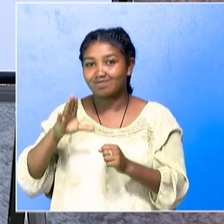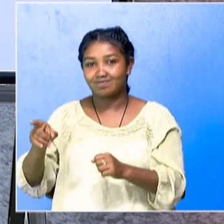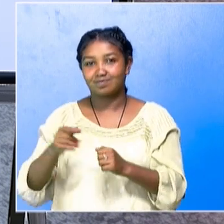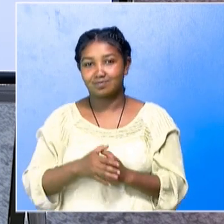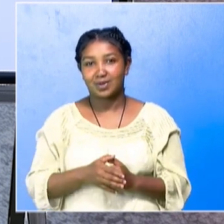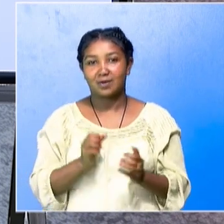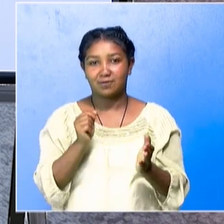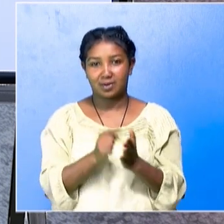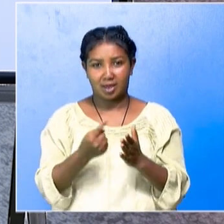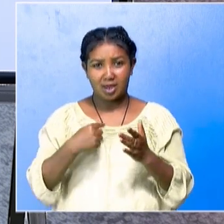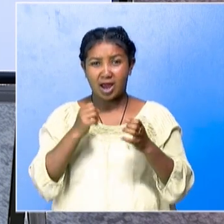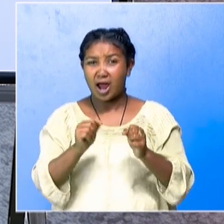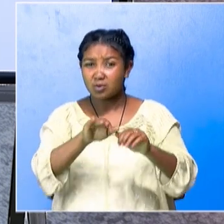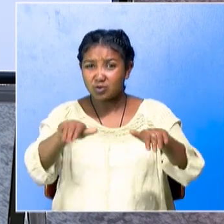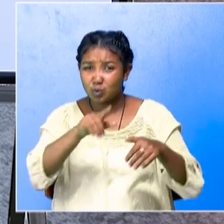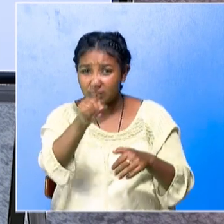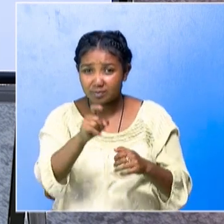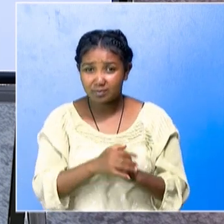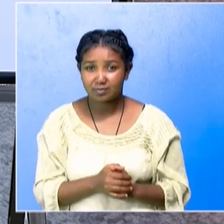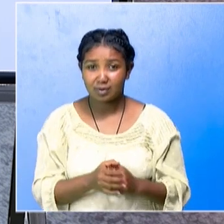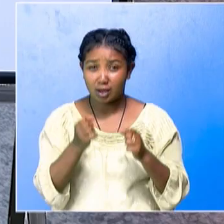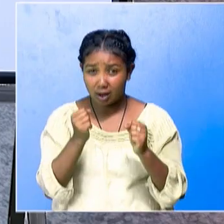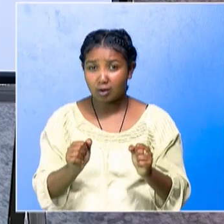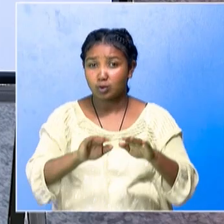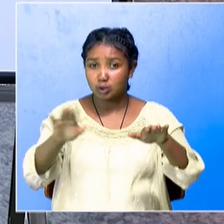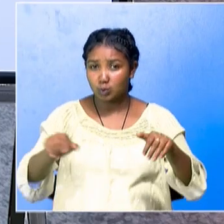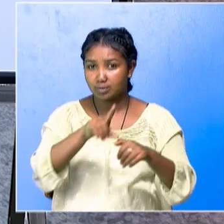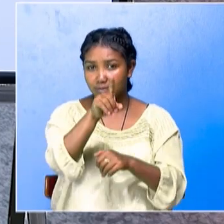it. For example, can you swim? Can you